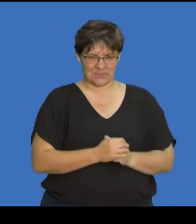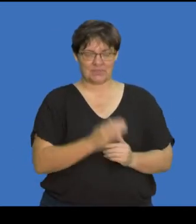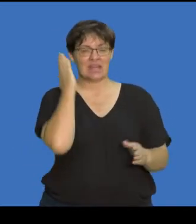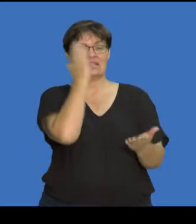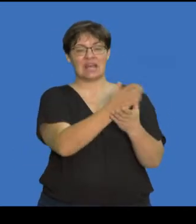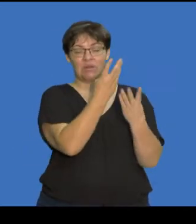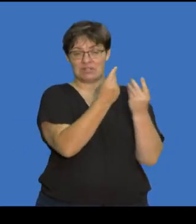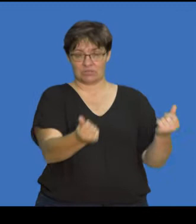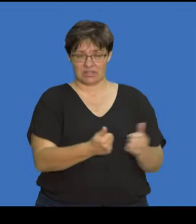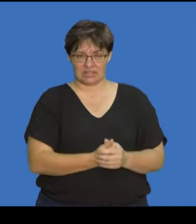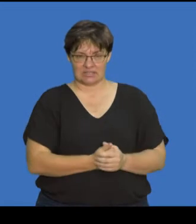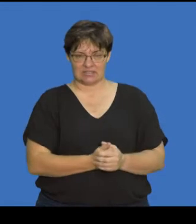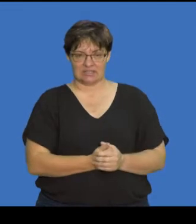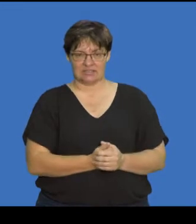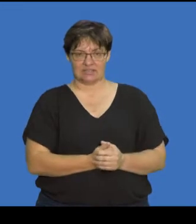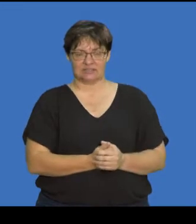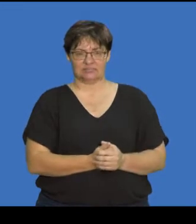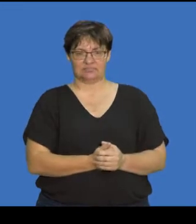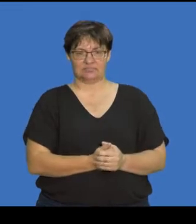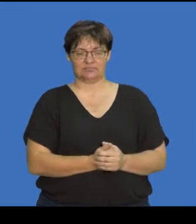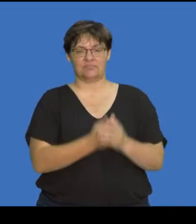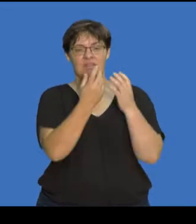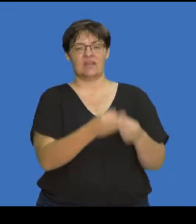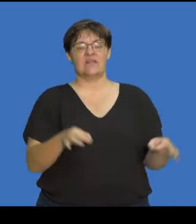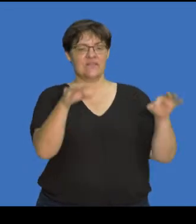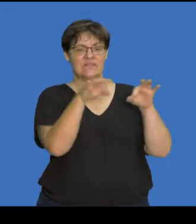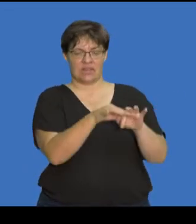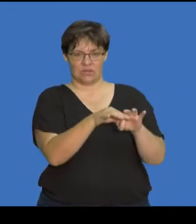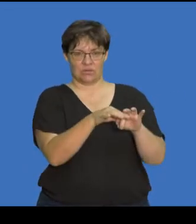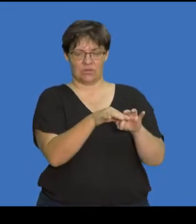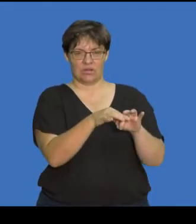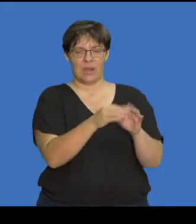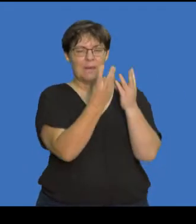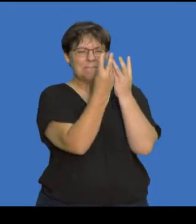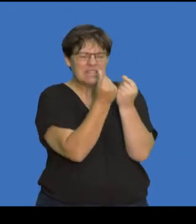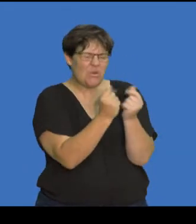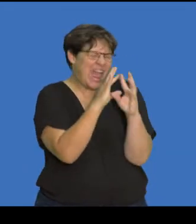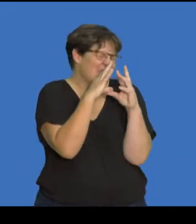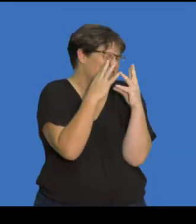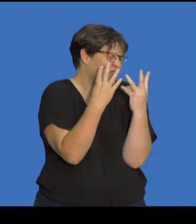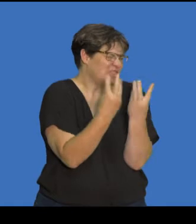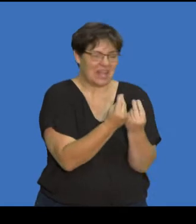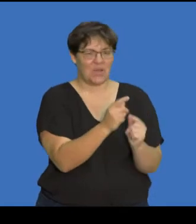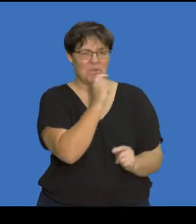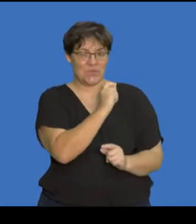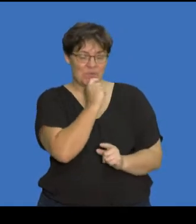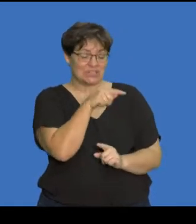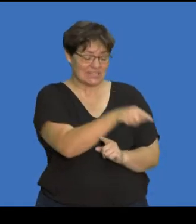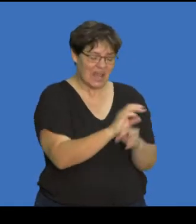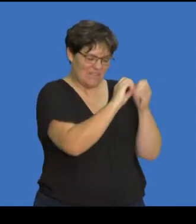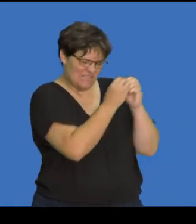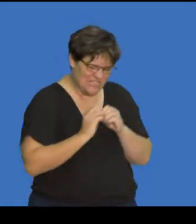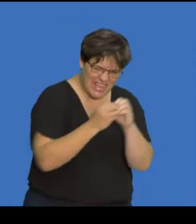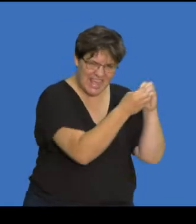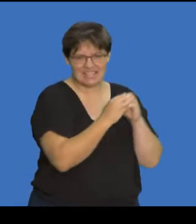material, this one here, is the value of all the materials that were used in the production